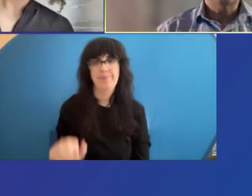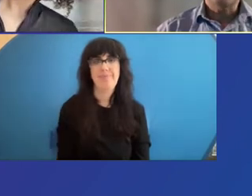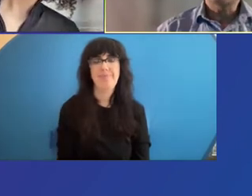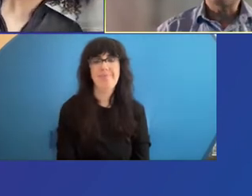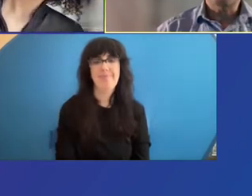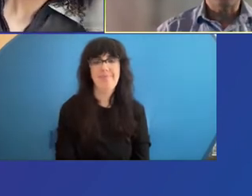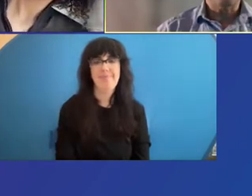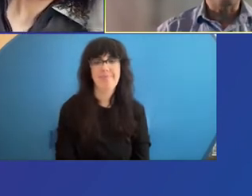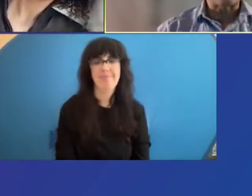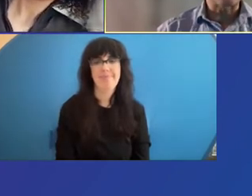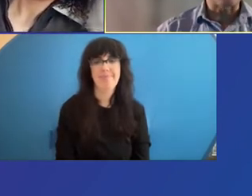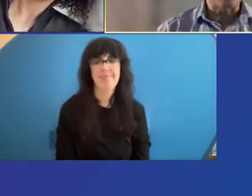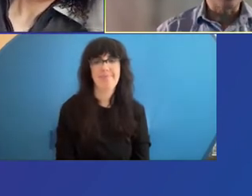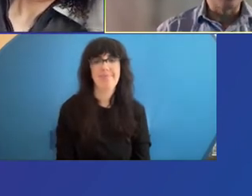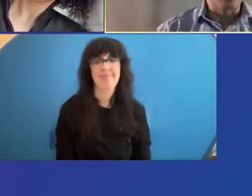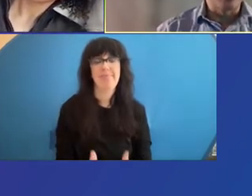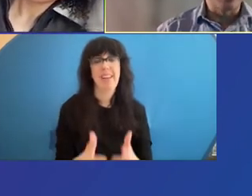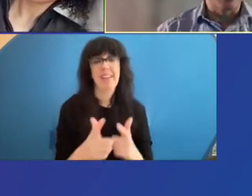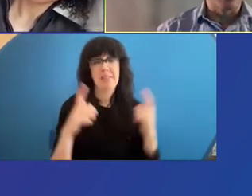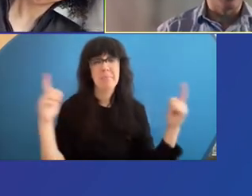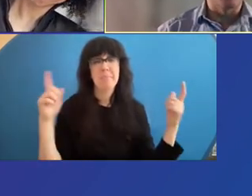I mean, that's a massive transformation.